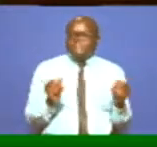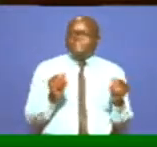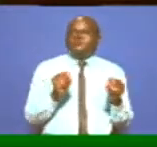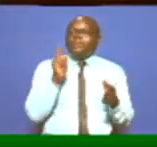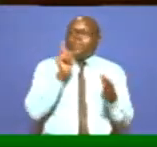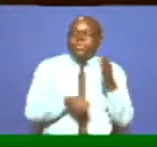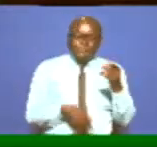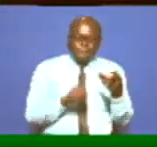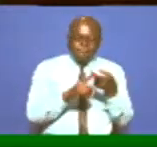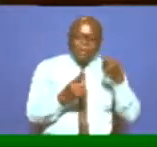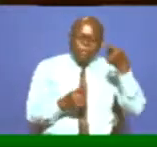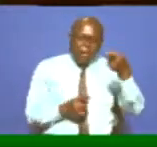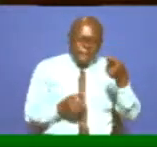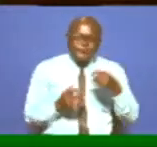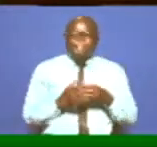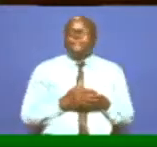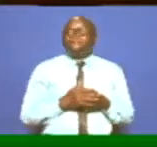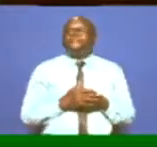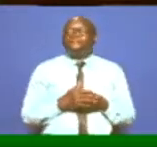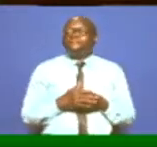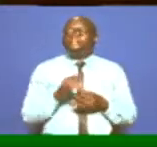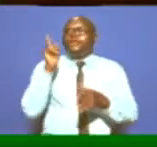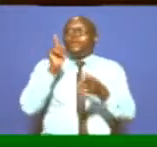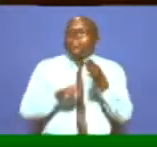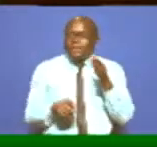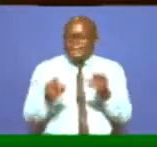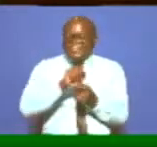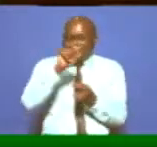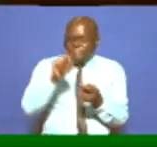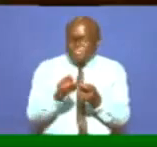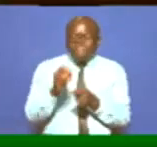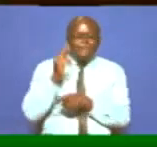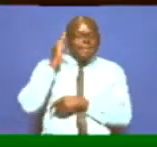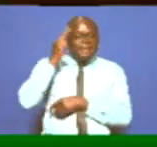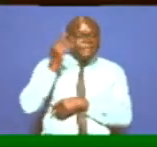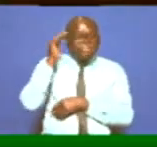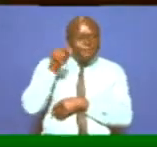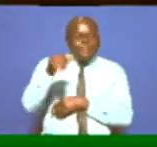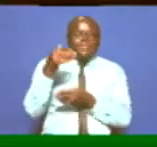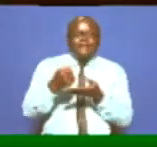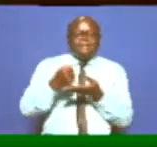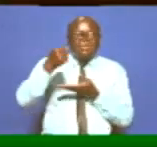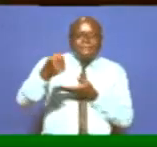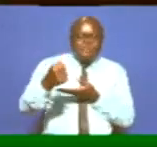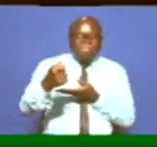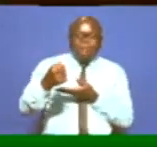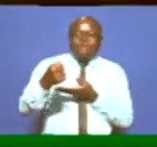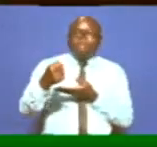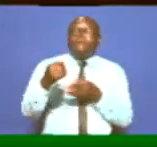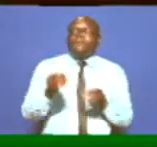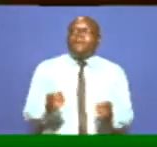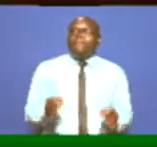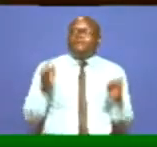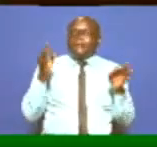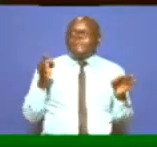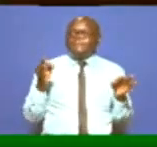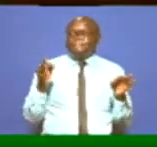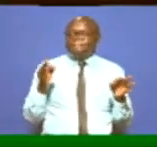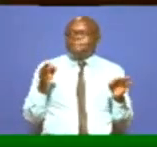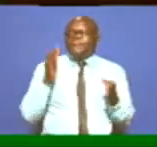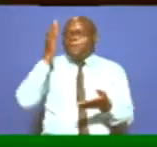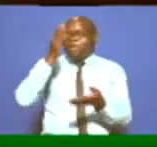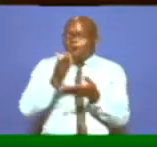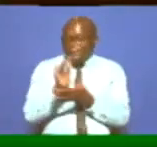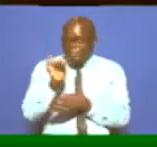One, what are the specific reasons for the suspension of the said officers, and confirm that